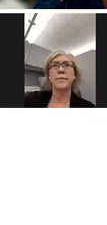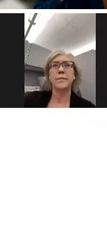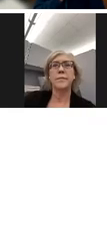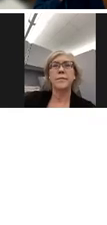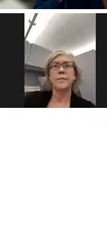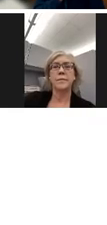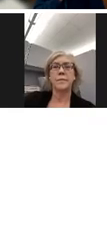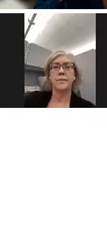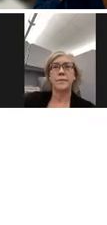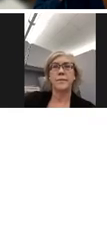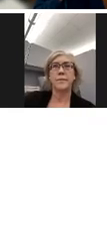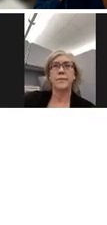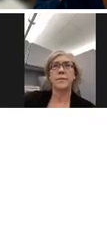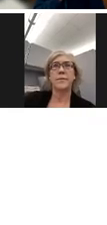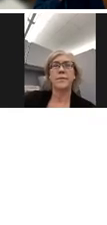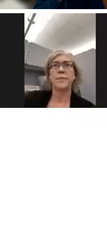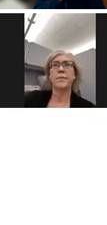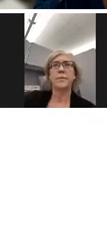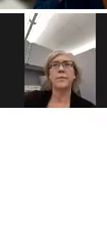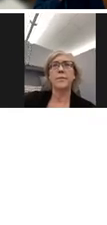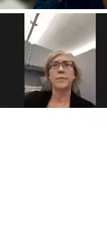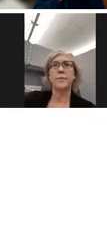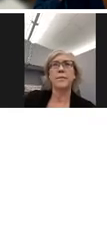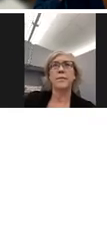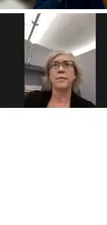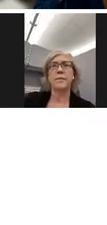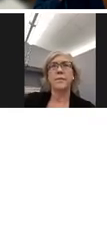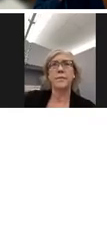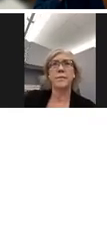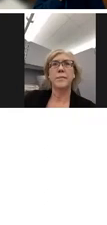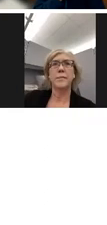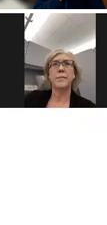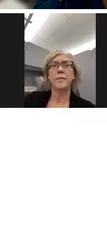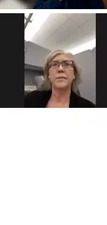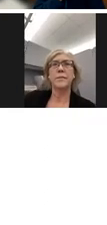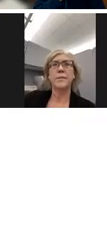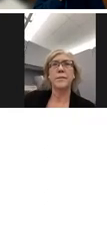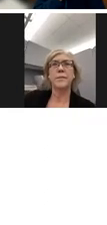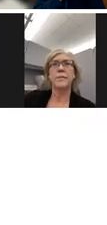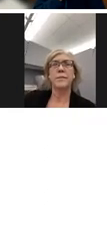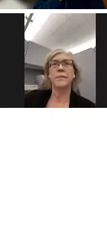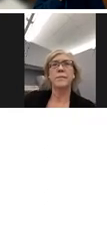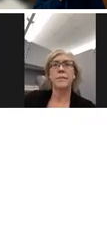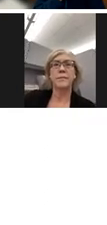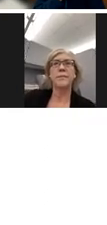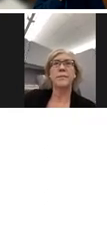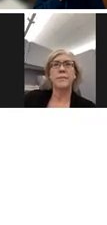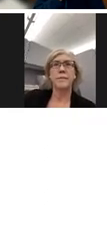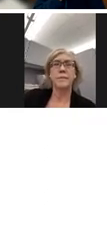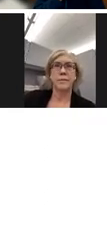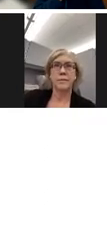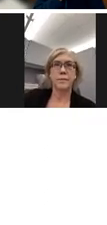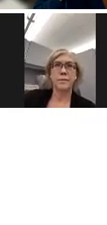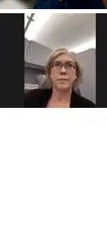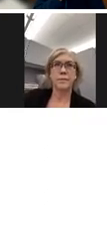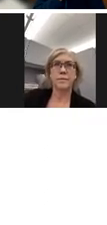Works Job Center system. I also oversee services to English language learners and in particular